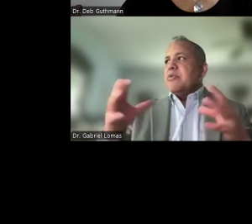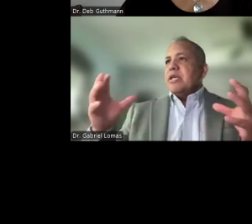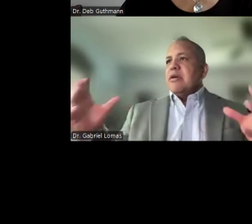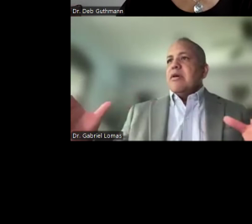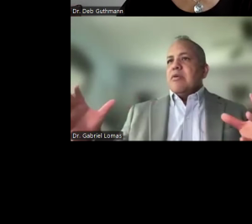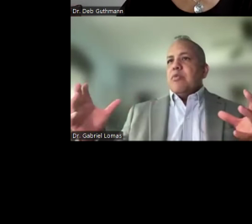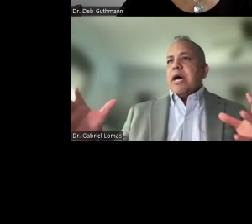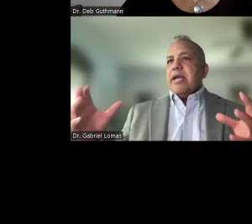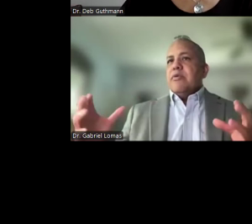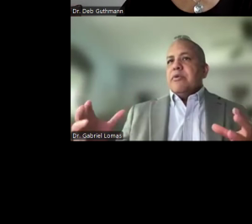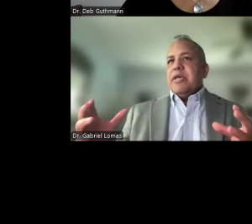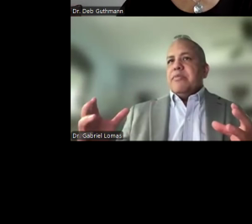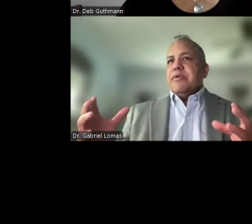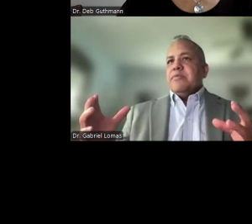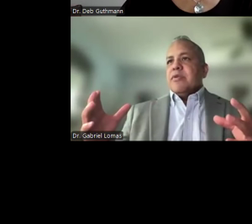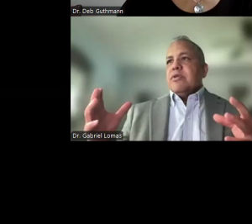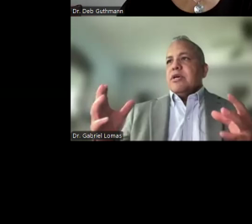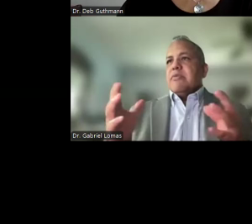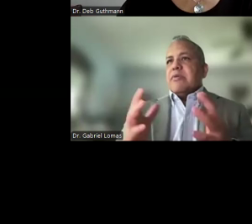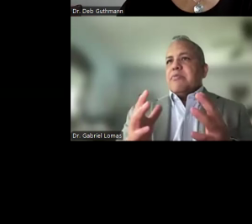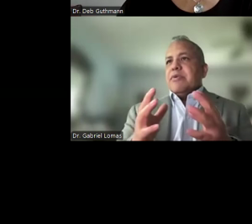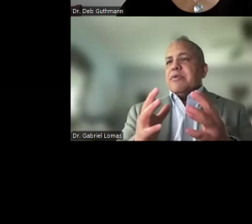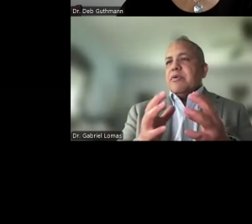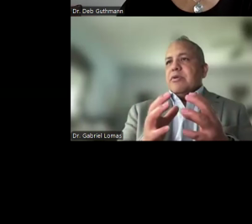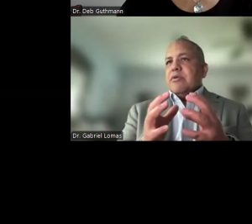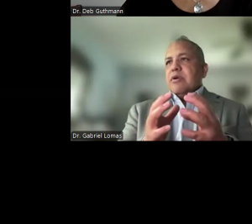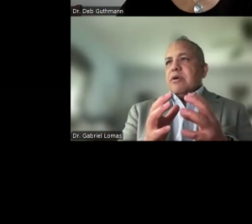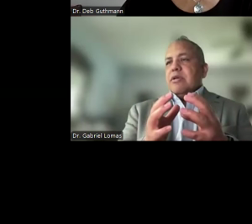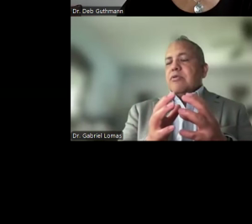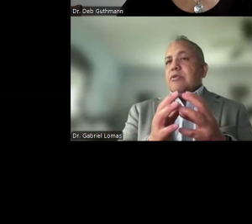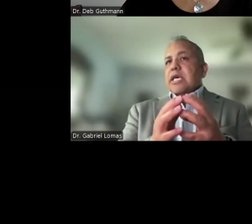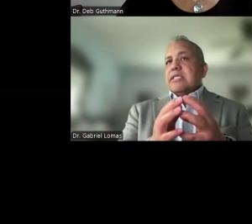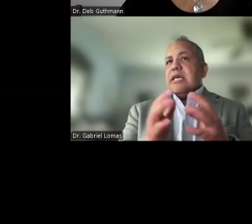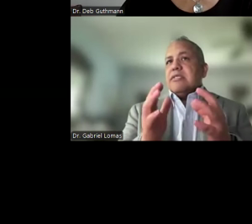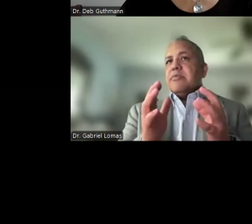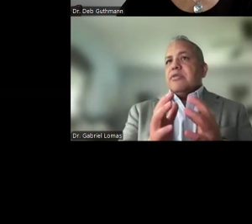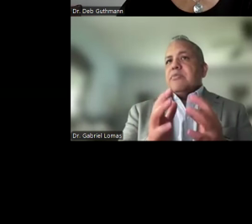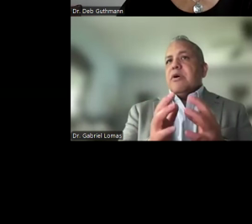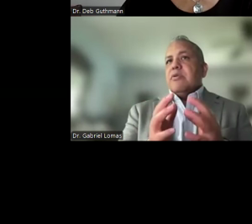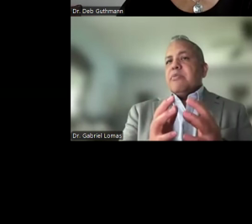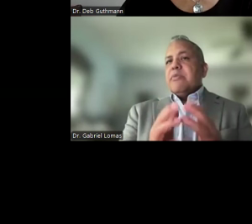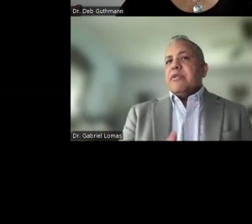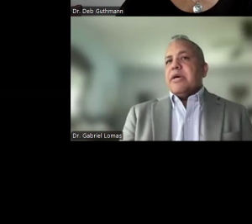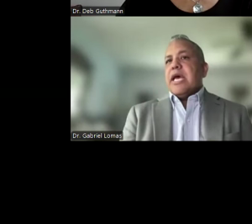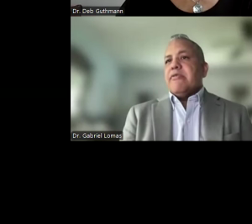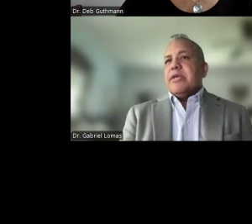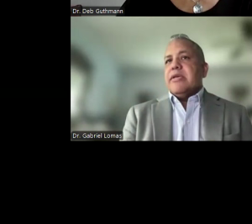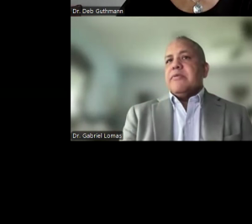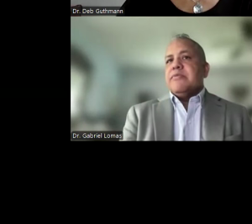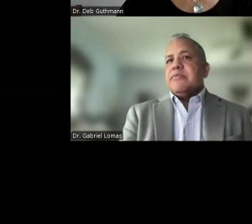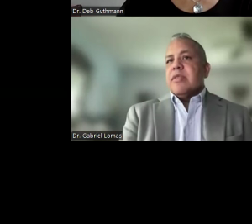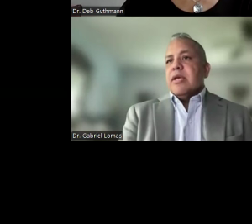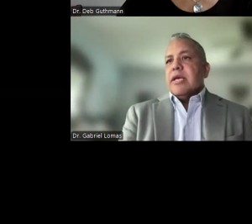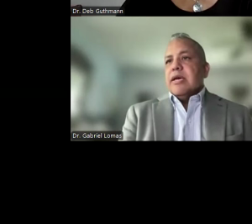a pretty wide group of people. When you talk about people who use ASL, that's a pretty small group of people with about